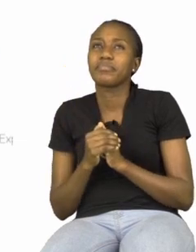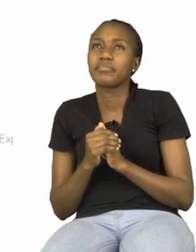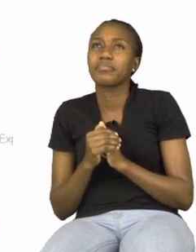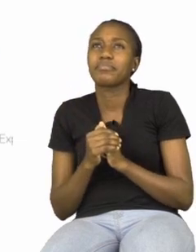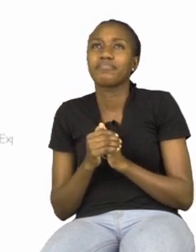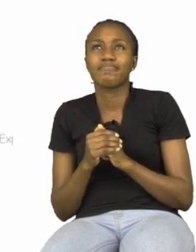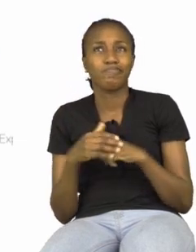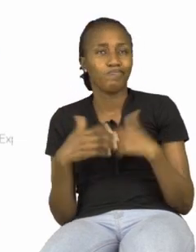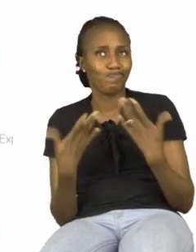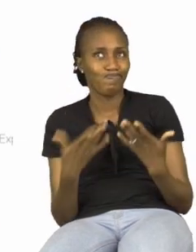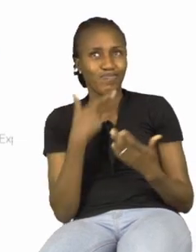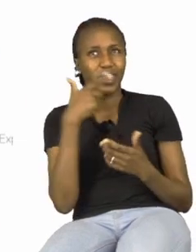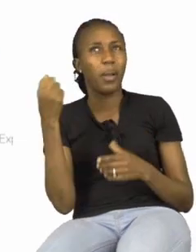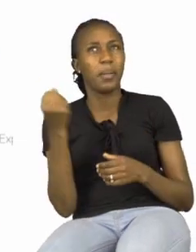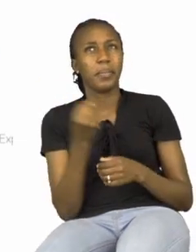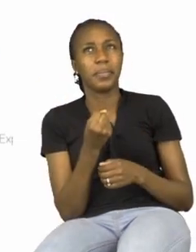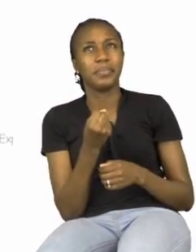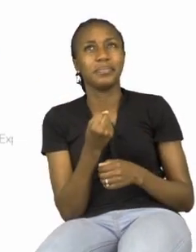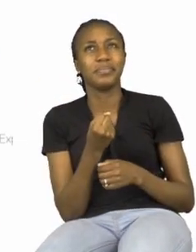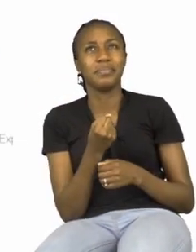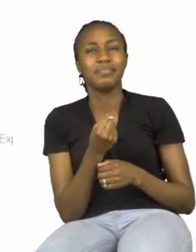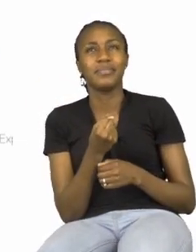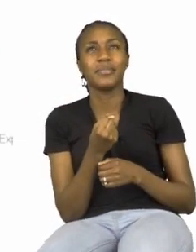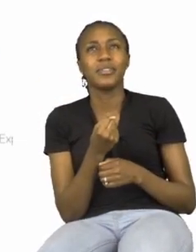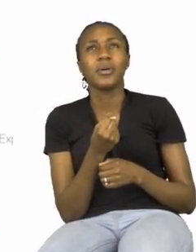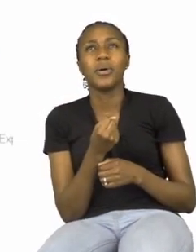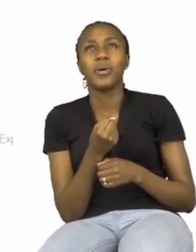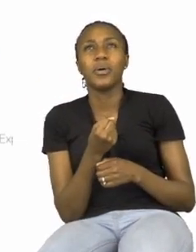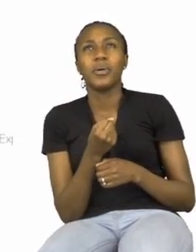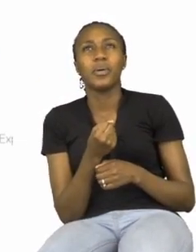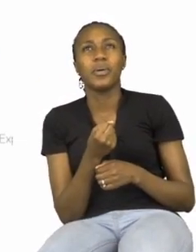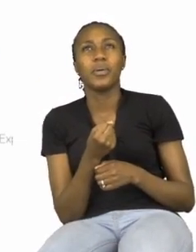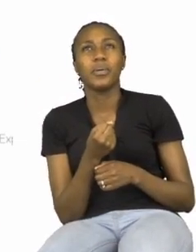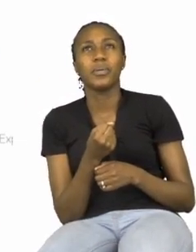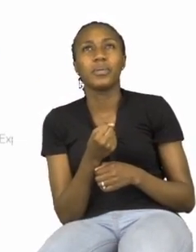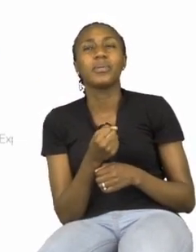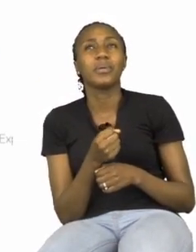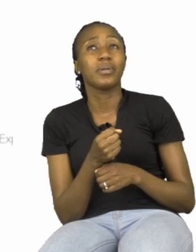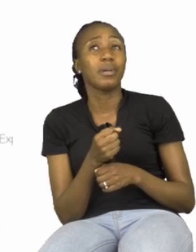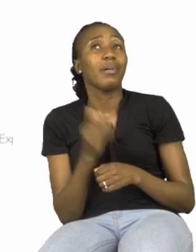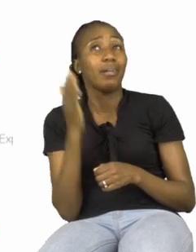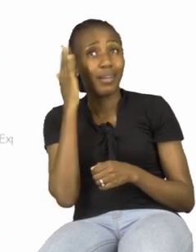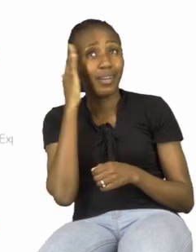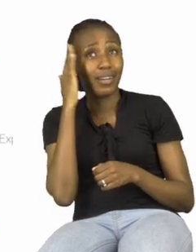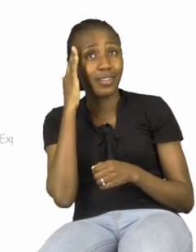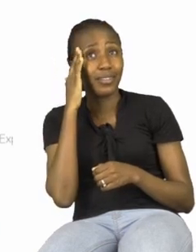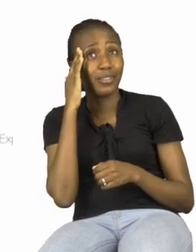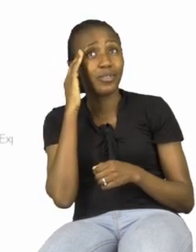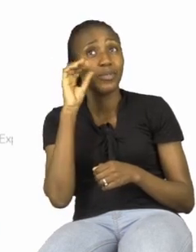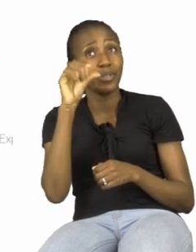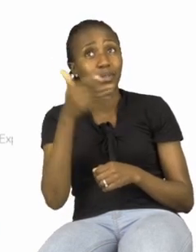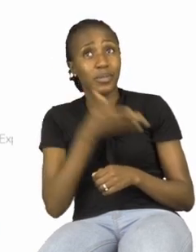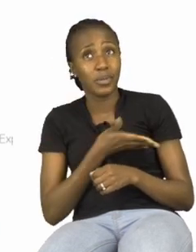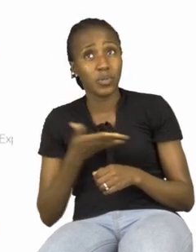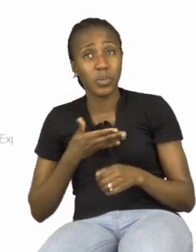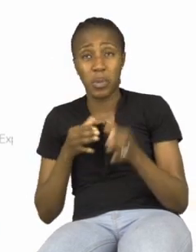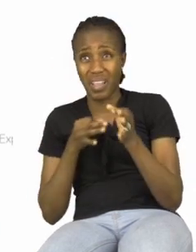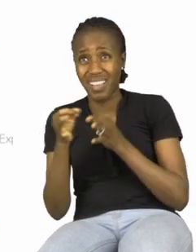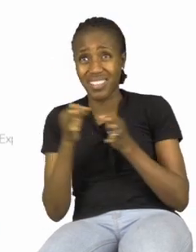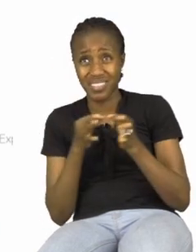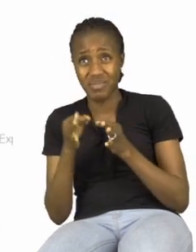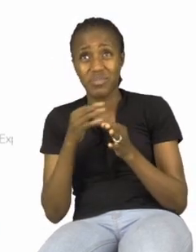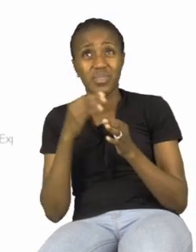Okay, thank you so much, Mr. Graig. Thank you. I'm sure Ms. Mango will also highlight a bit more in terms of the success stories